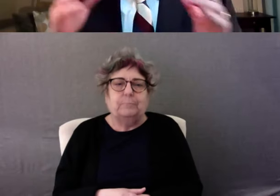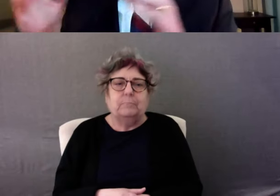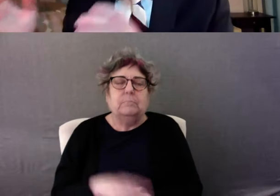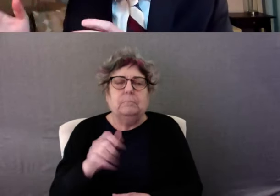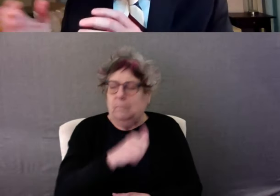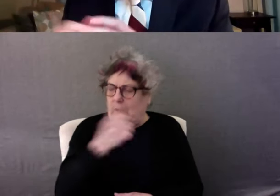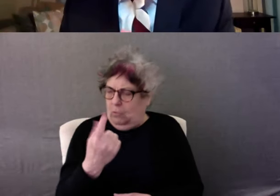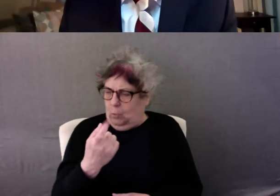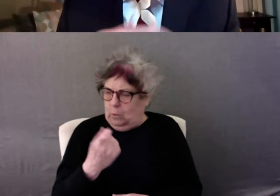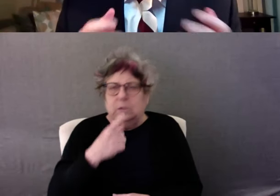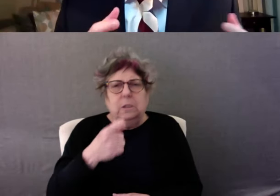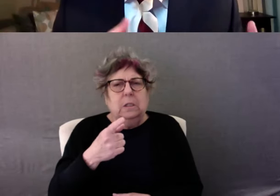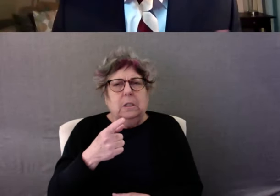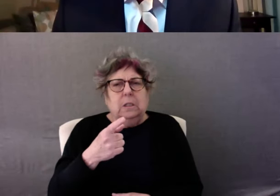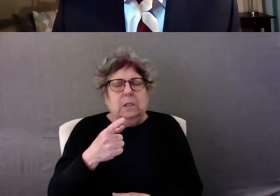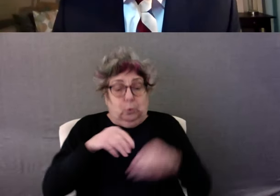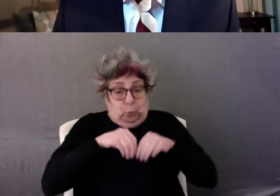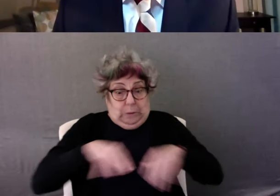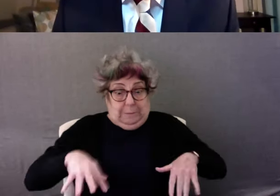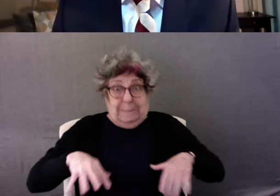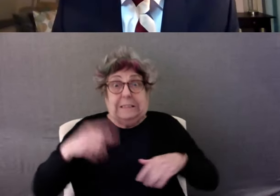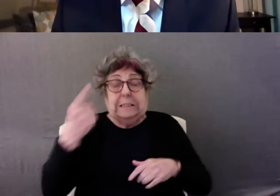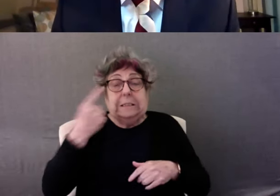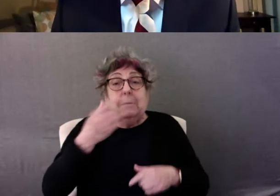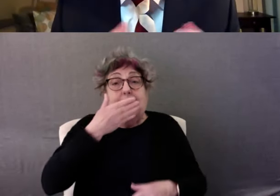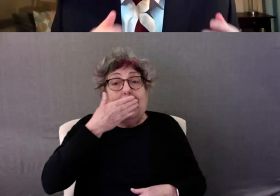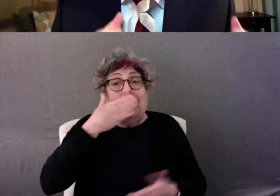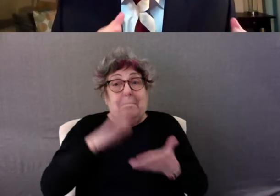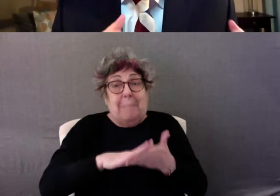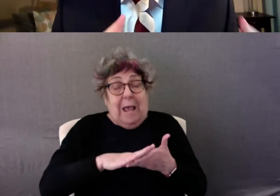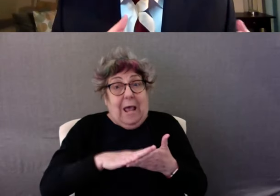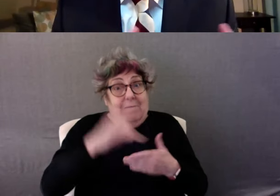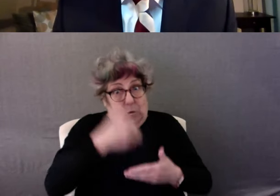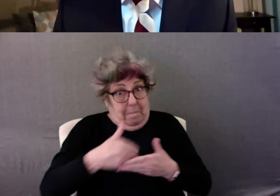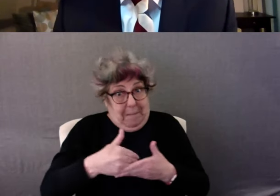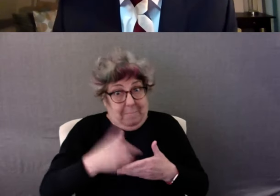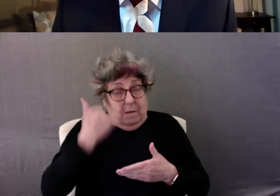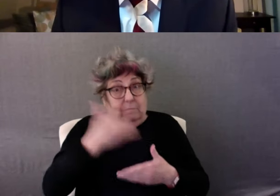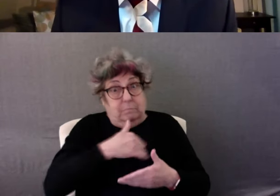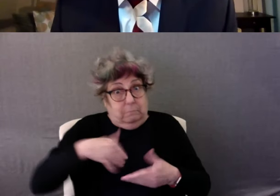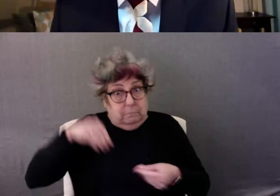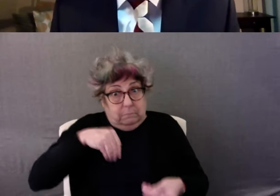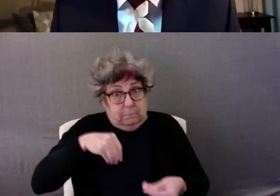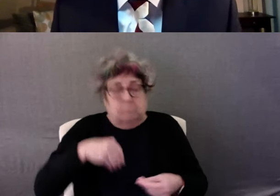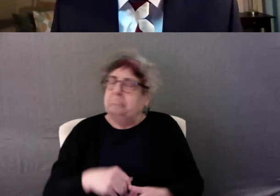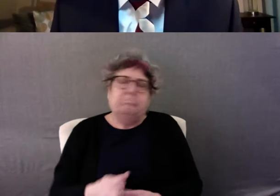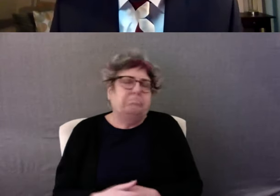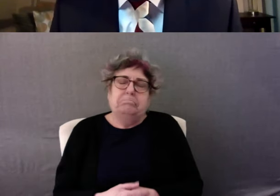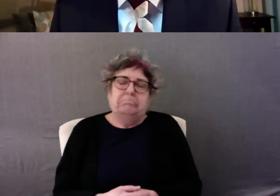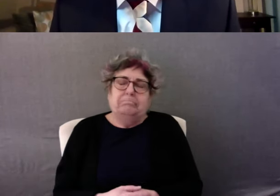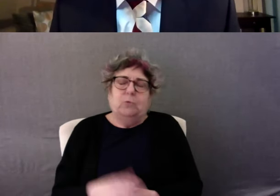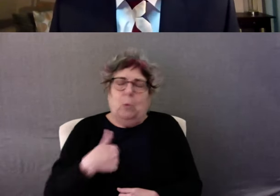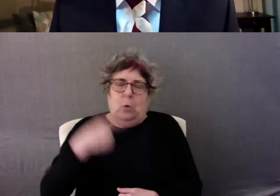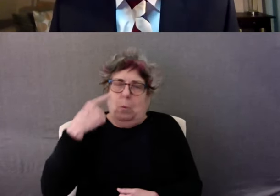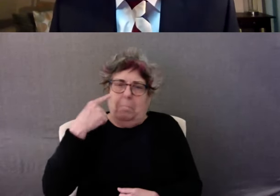transmitting something bad to the baby because of the vaccination, we don't think there's any risk in that. We think that nursing mothers can be safely vaccinated, for example,